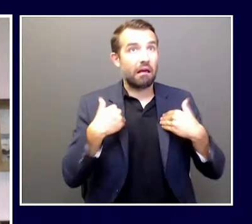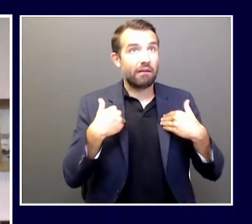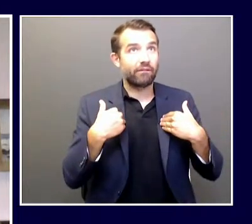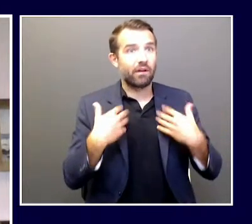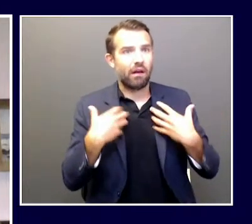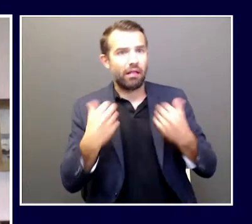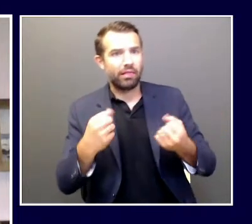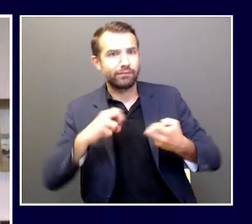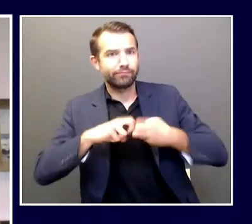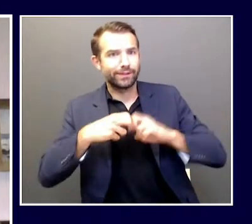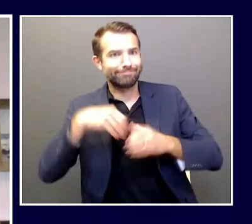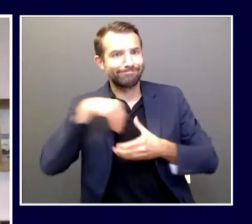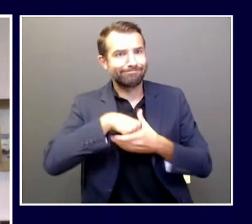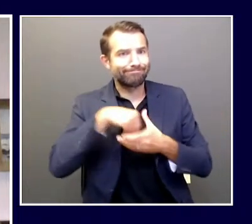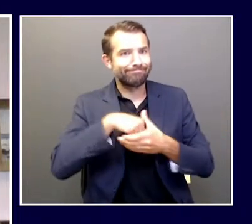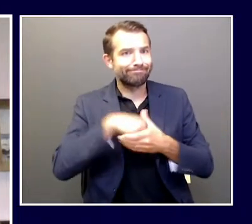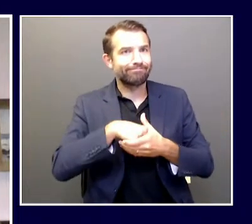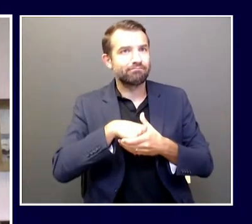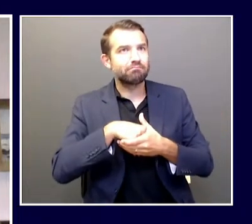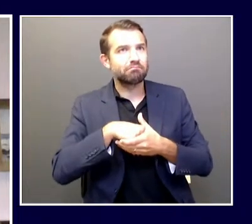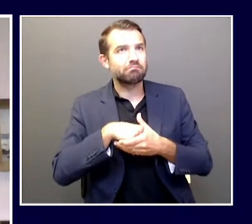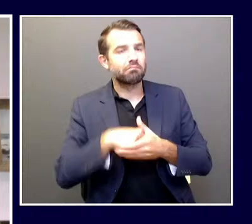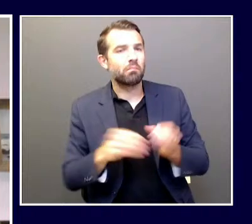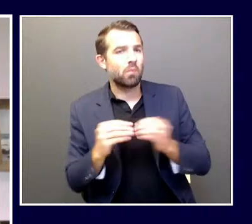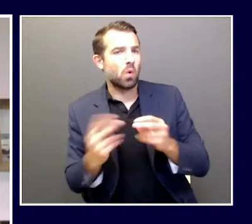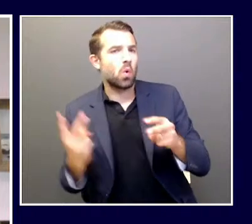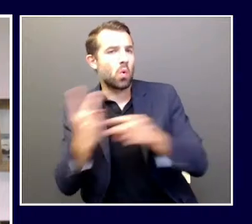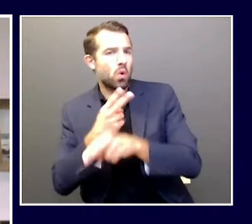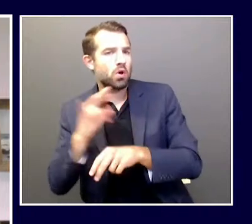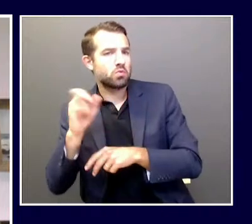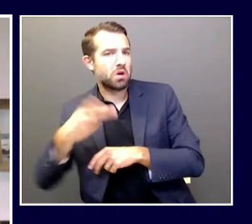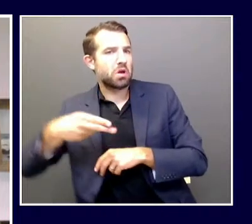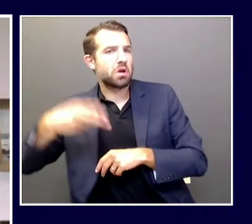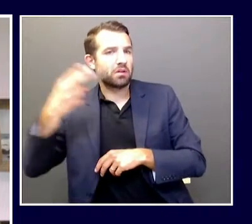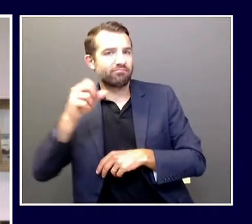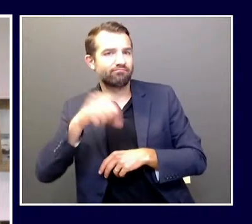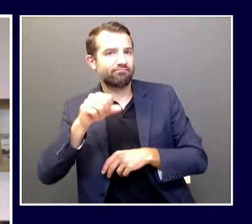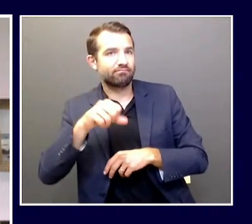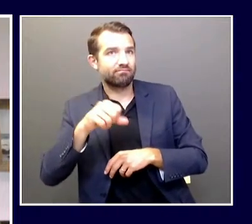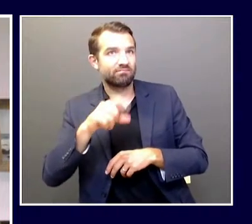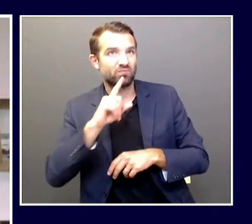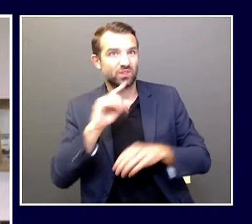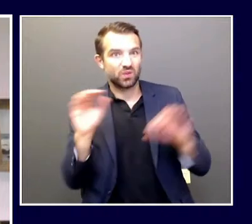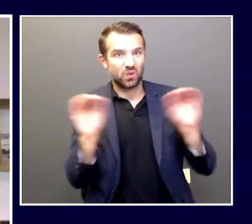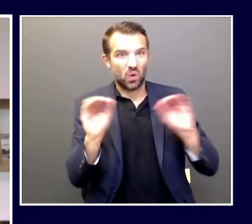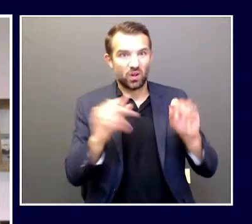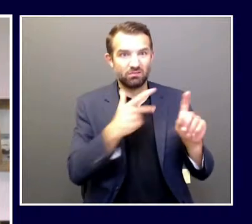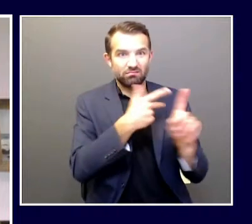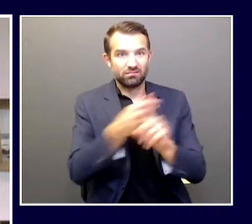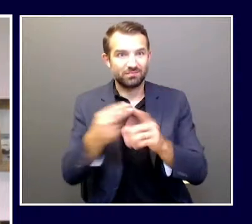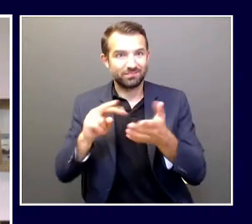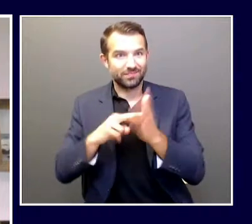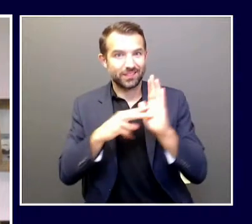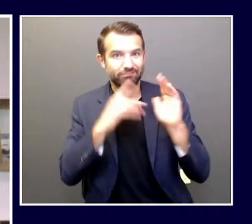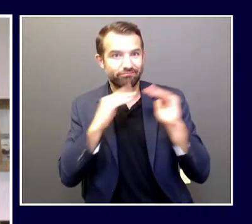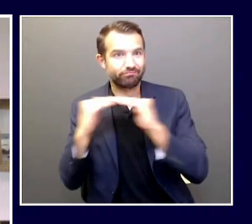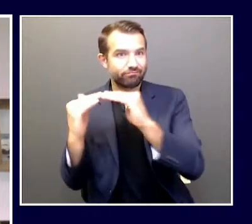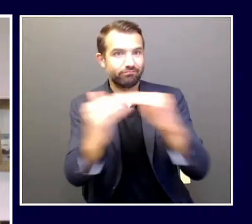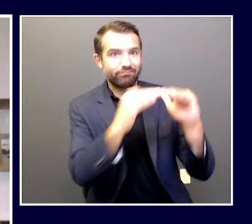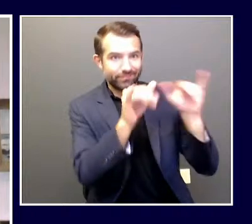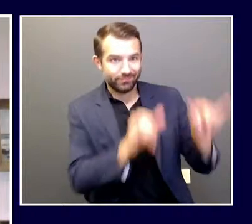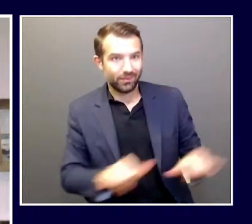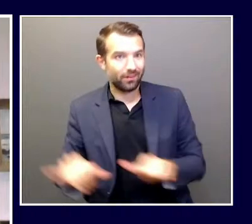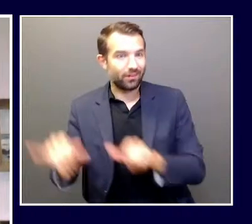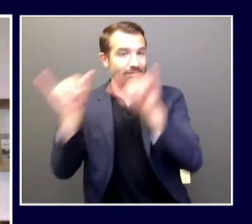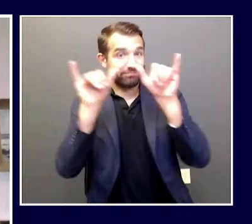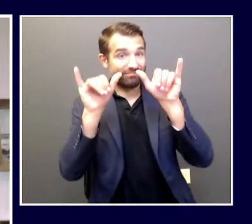vaccine, our risk level was pretty much uniform. But now, in light of that vaccine, we now have pockets of